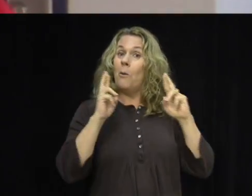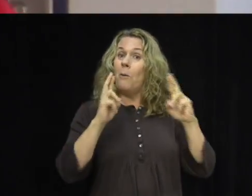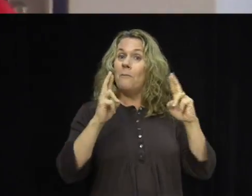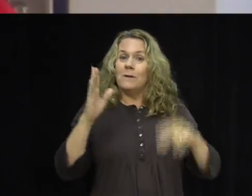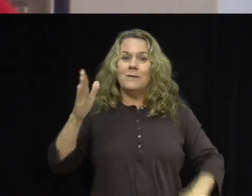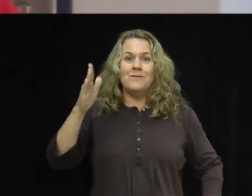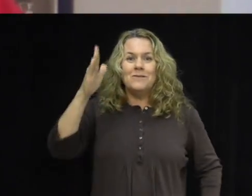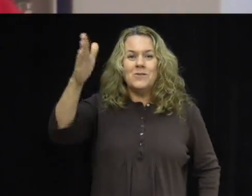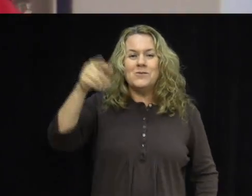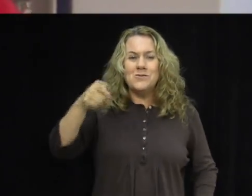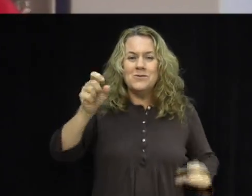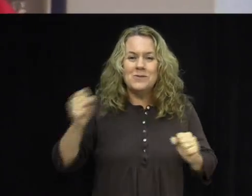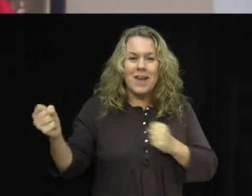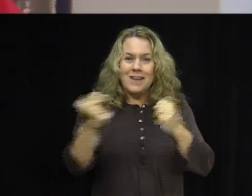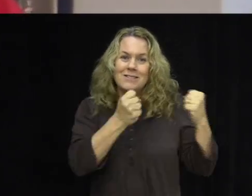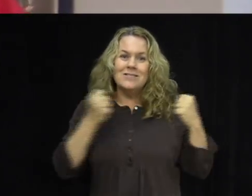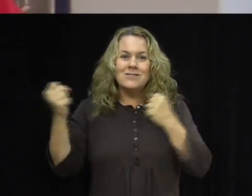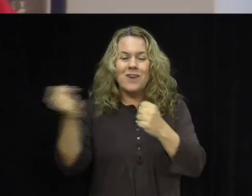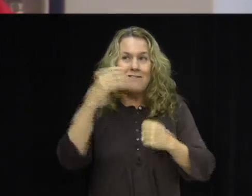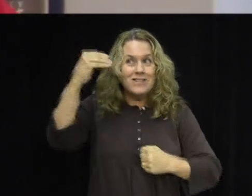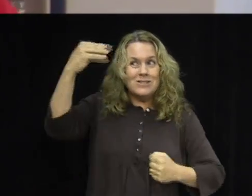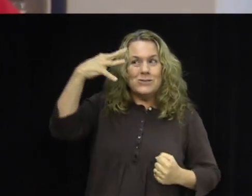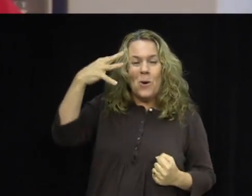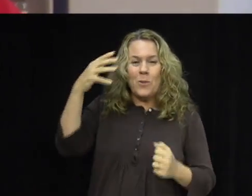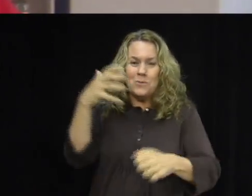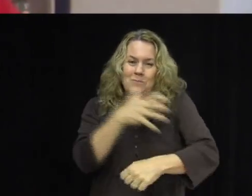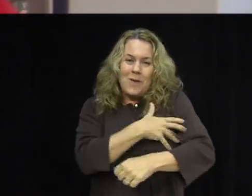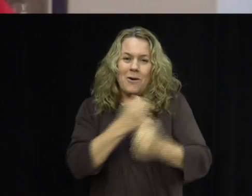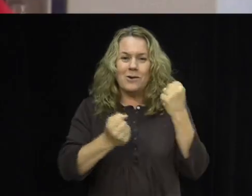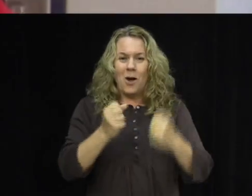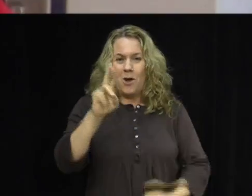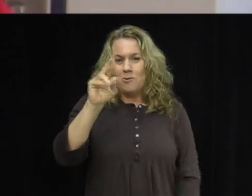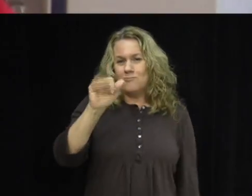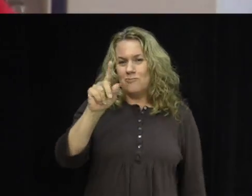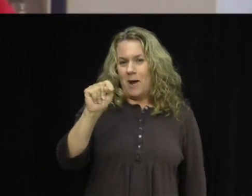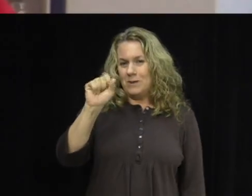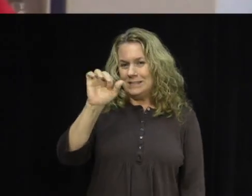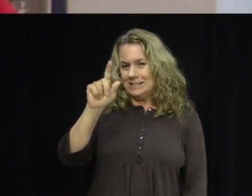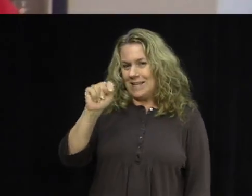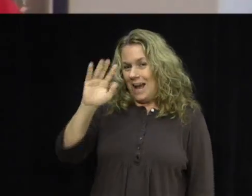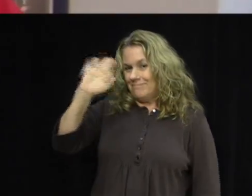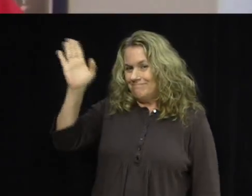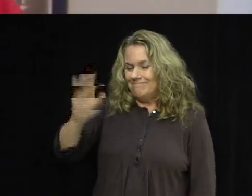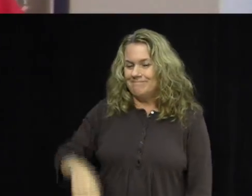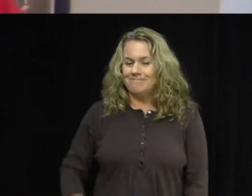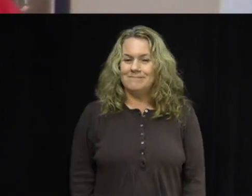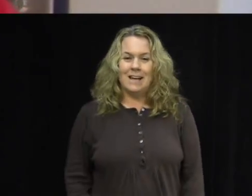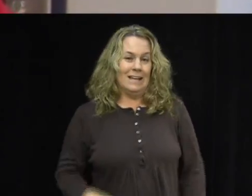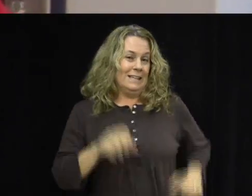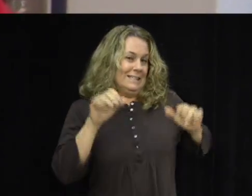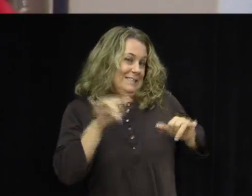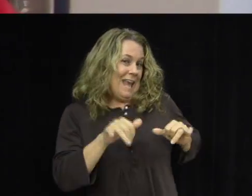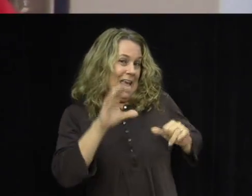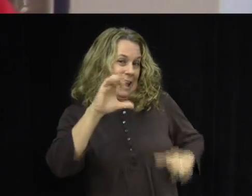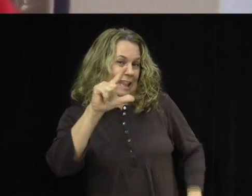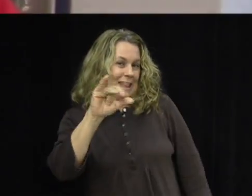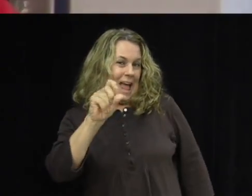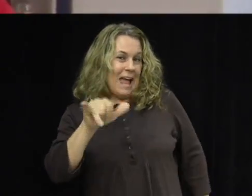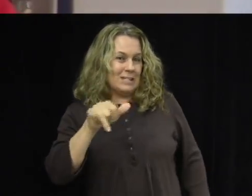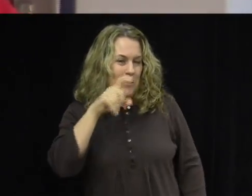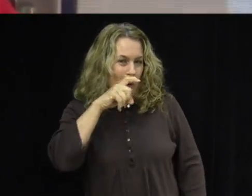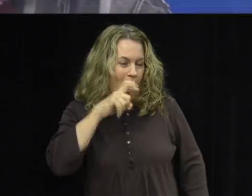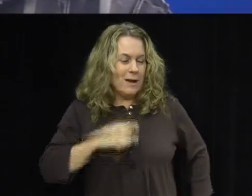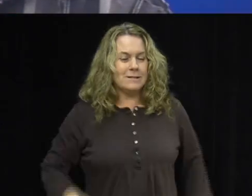hopefully, someday you'll be driving a solar-powered car. This is Robert Scott signing off for Hawkeye News. Stay classy, Warhawks.